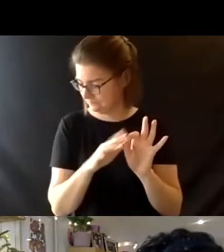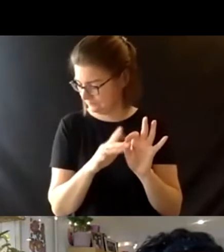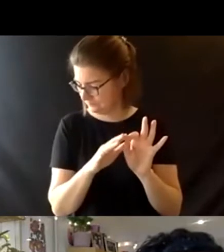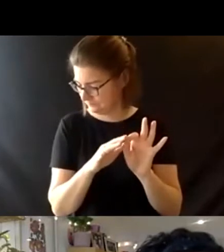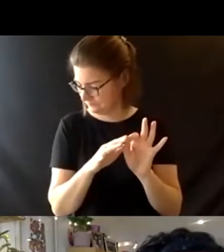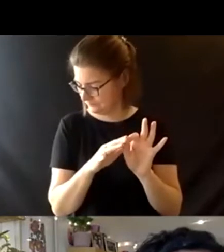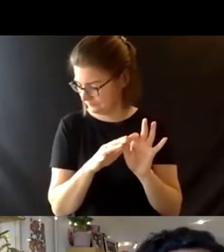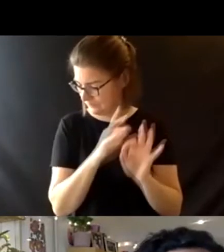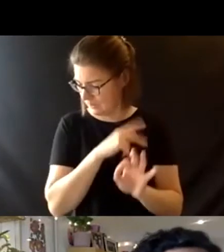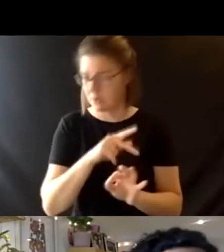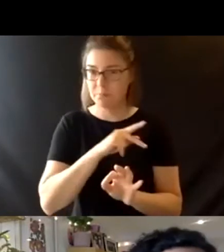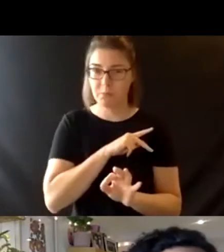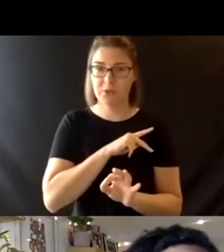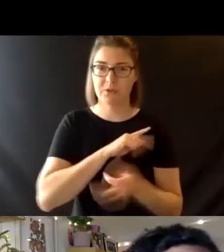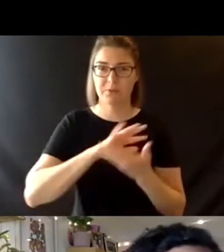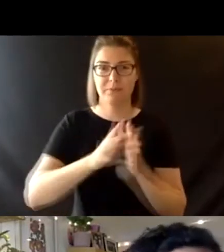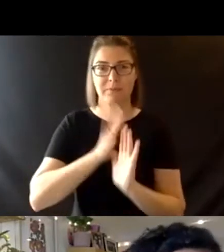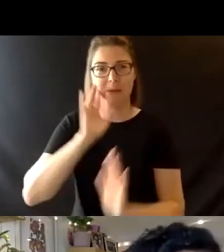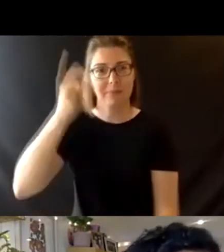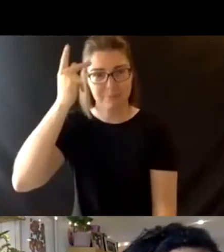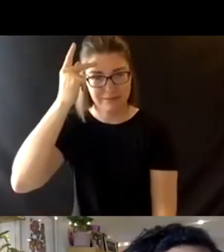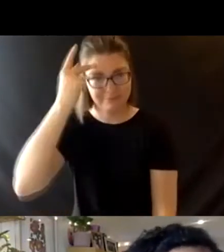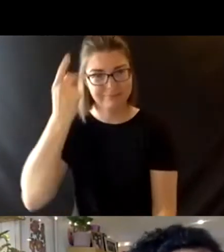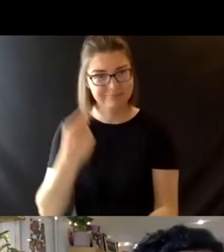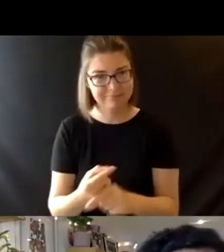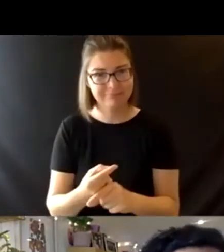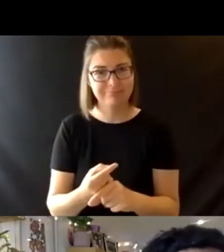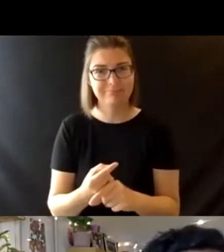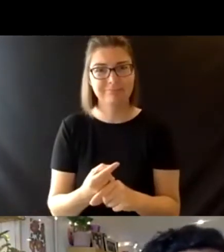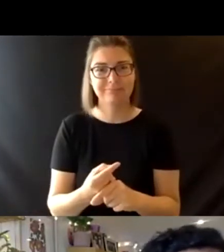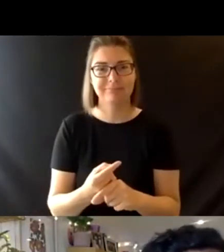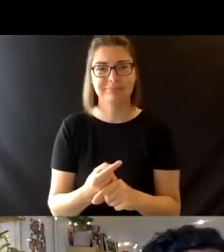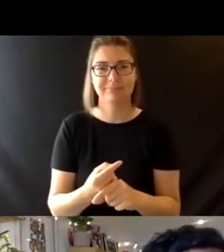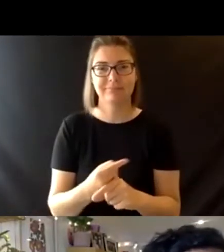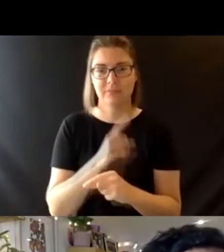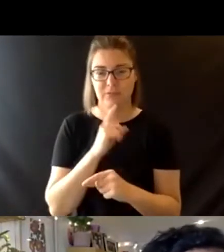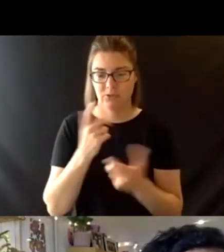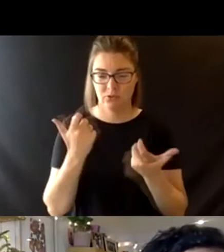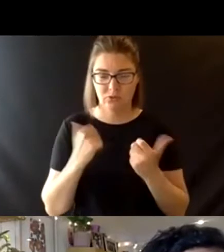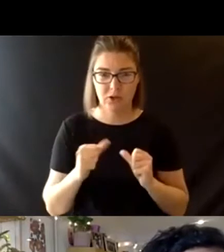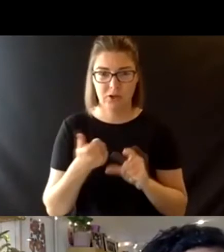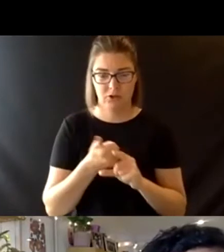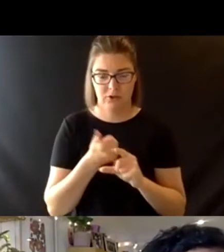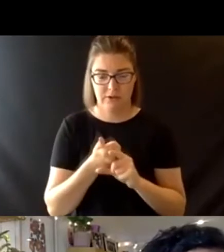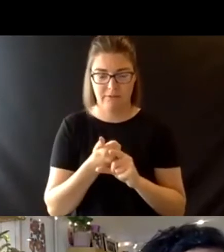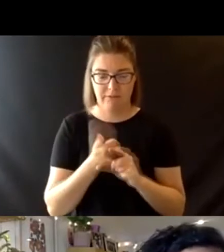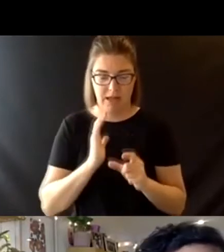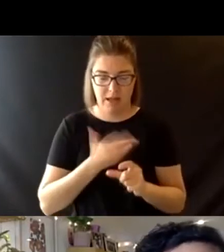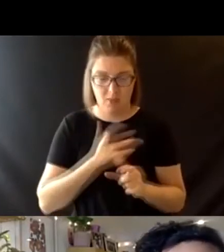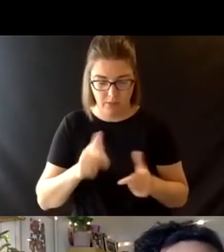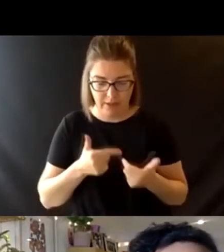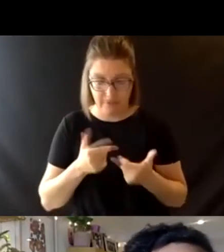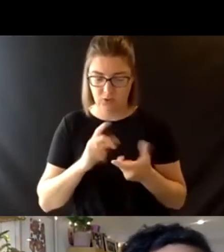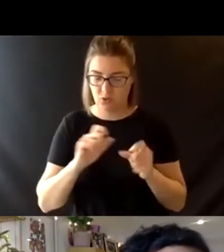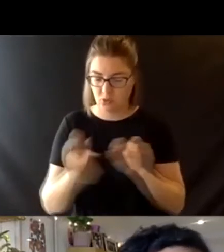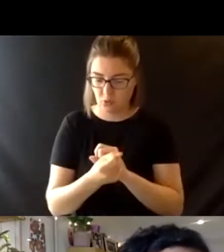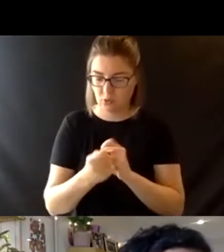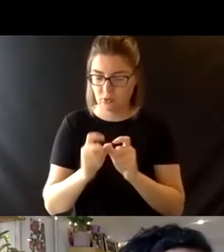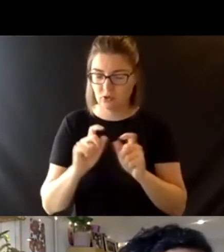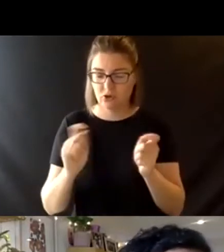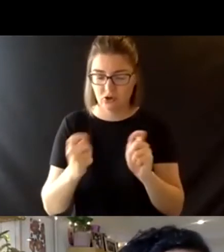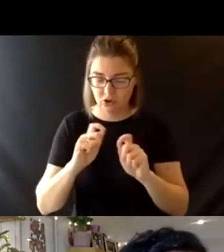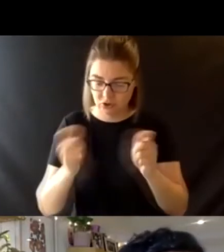personal is political. And even though in our own lives, we put these efforts forward to make social change, to bring health and safety to